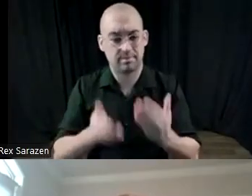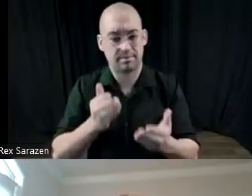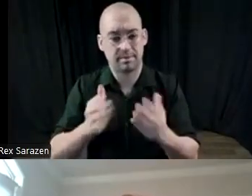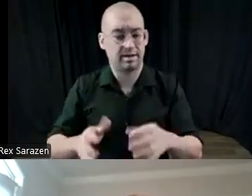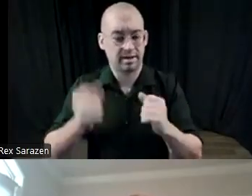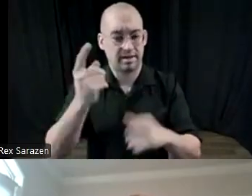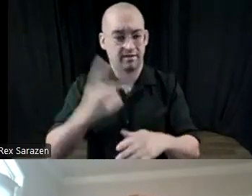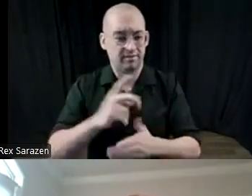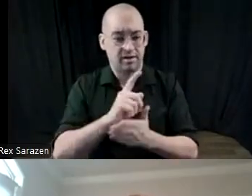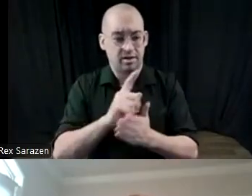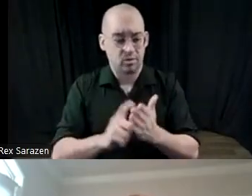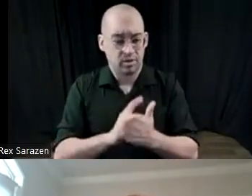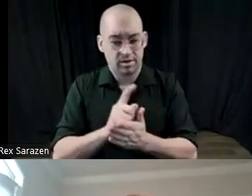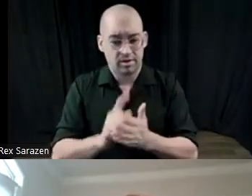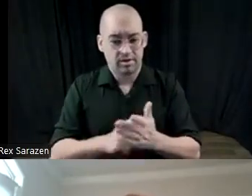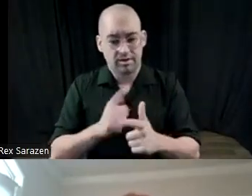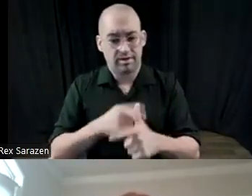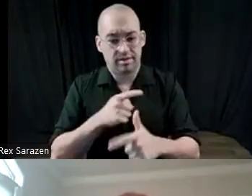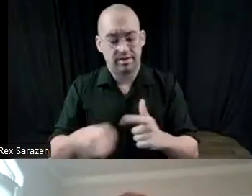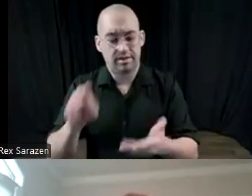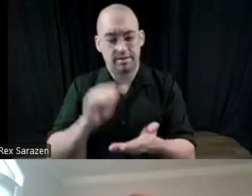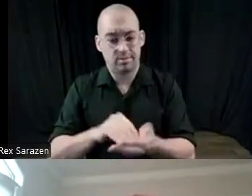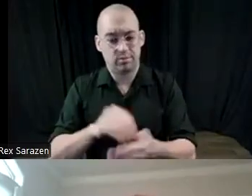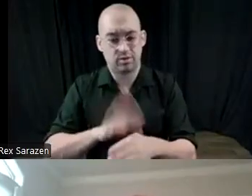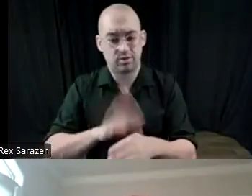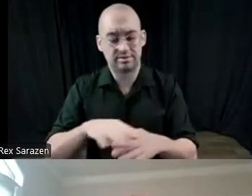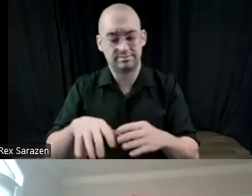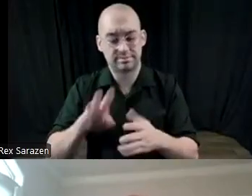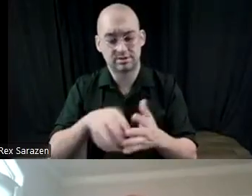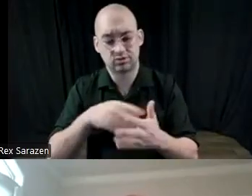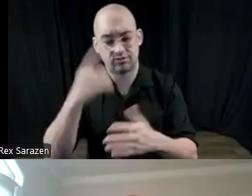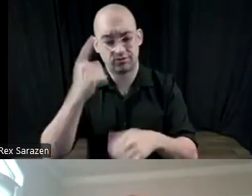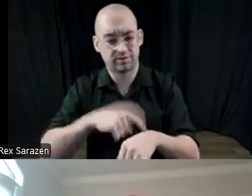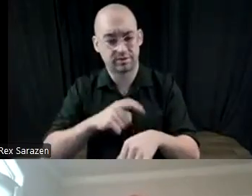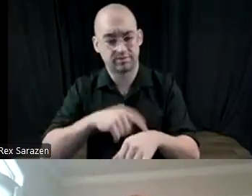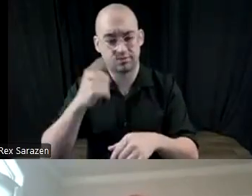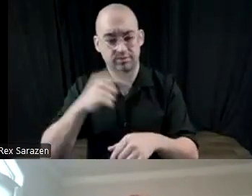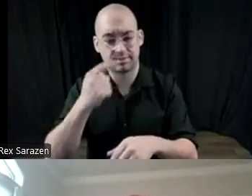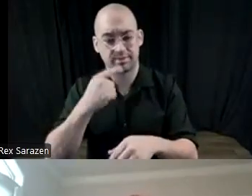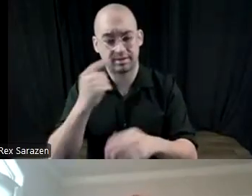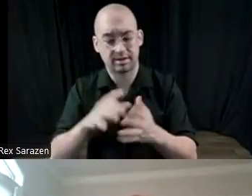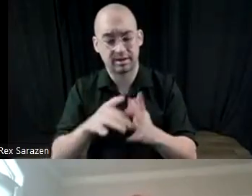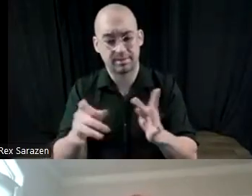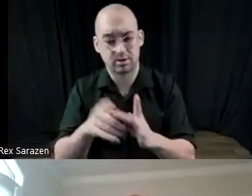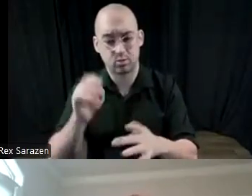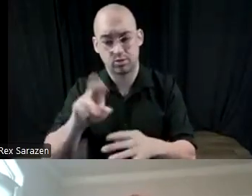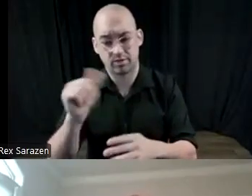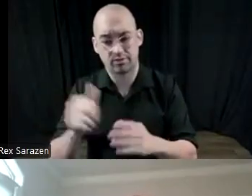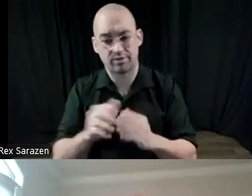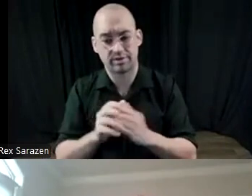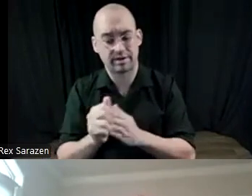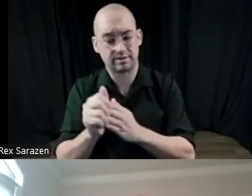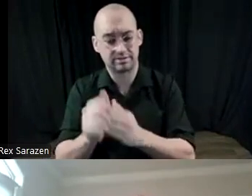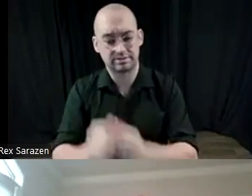and then that'll put us on schedule for the time for public comment, or other guidance from CDA staff would be appreciated.